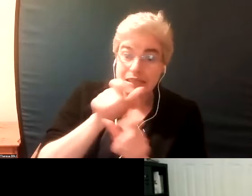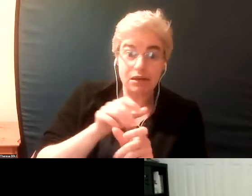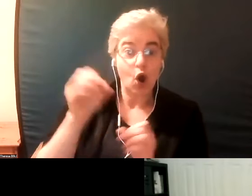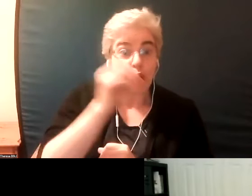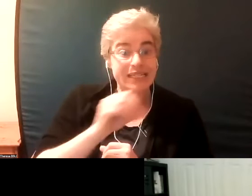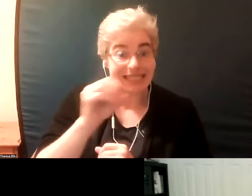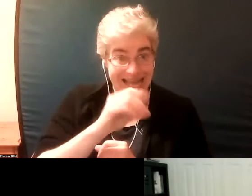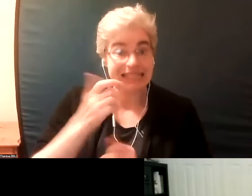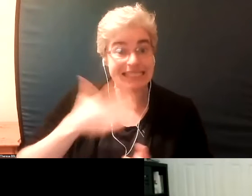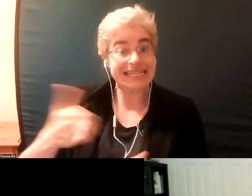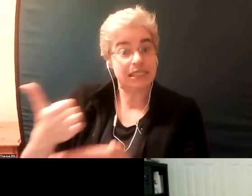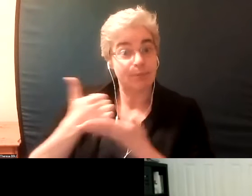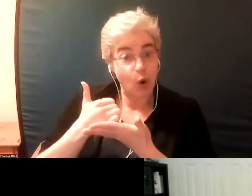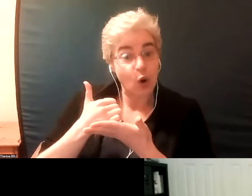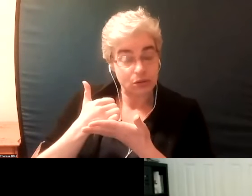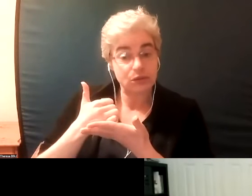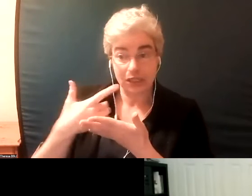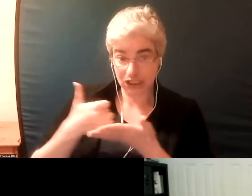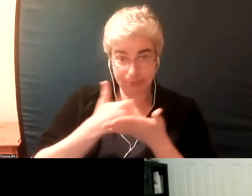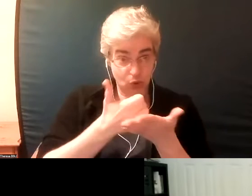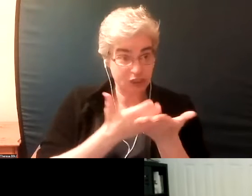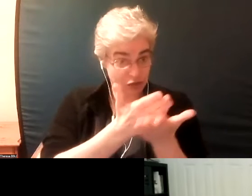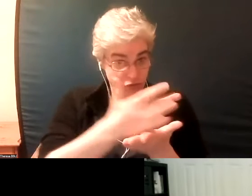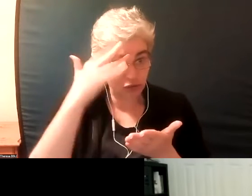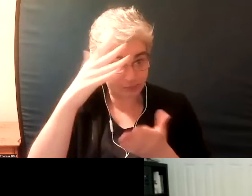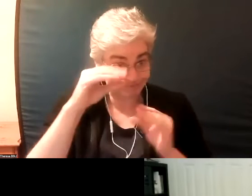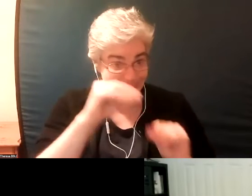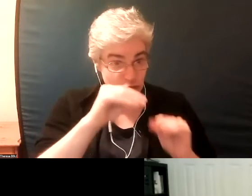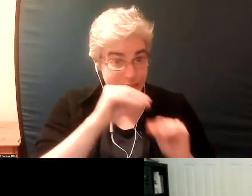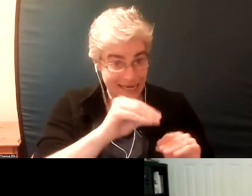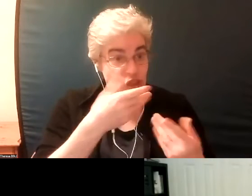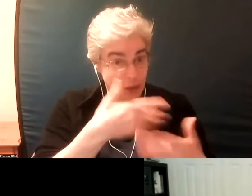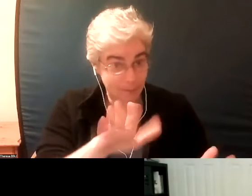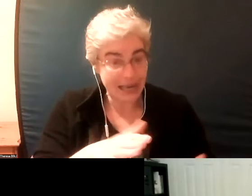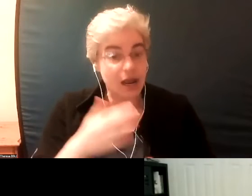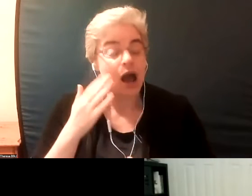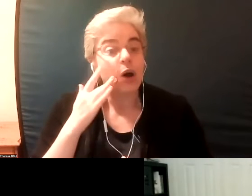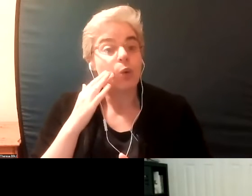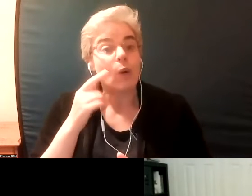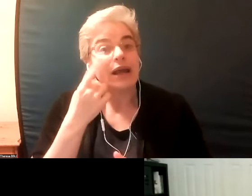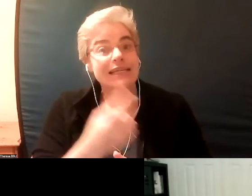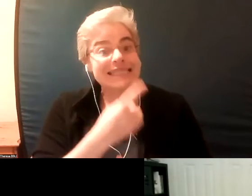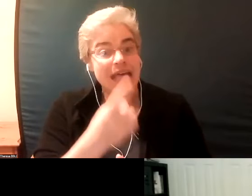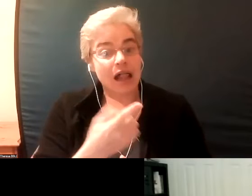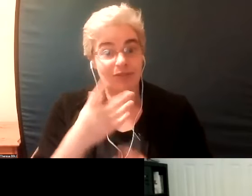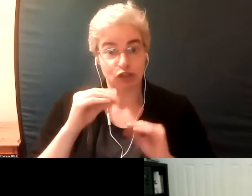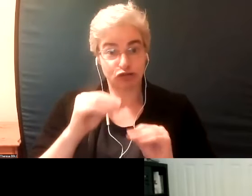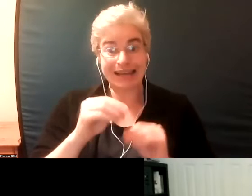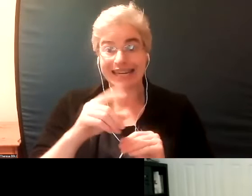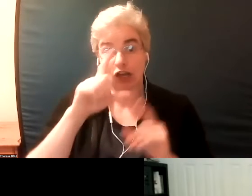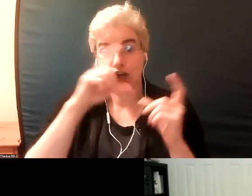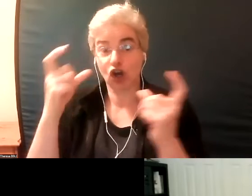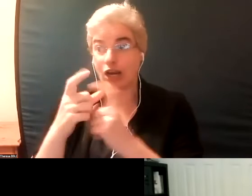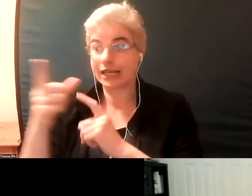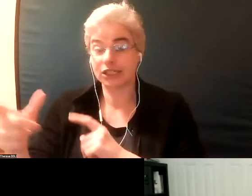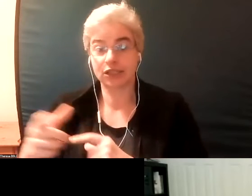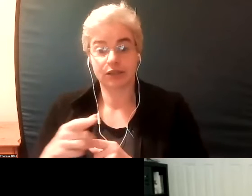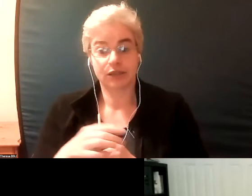needed support, and she'd supported them through theological education. But when she was actually at our training college,